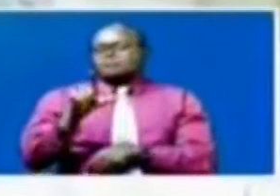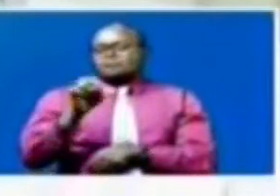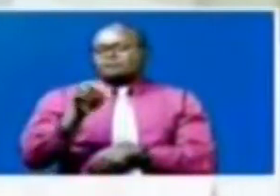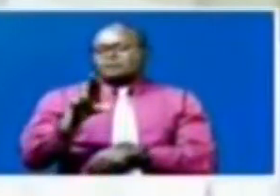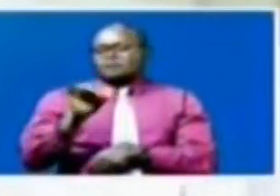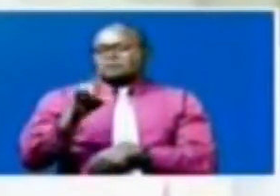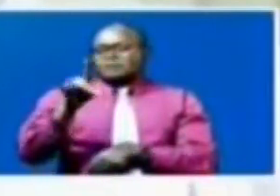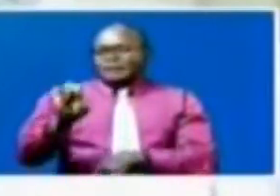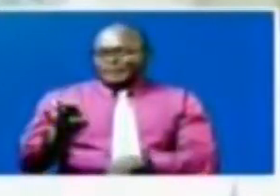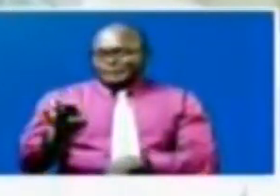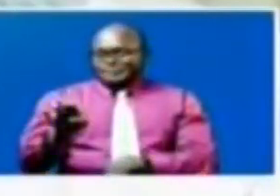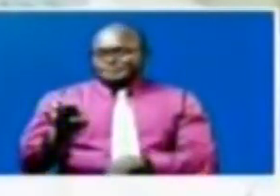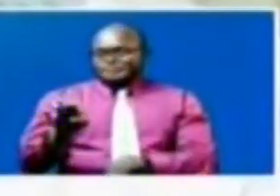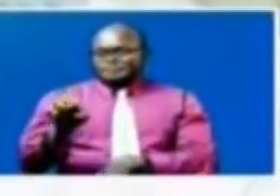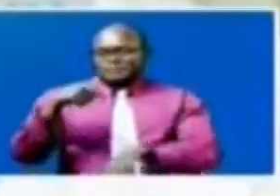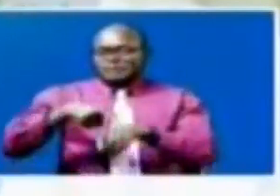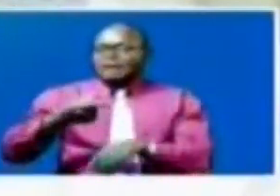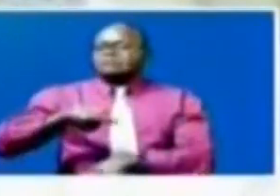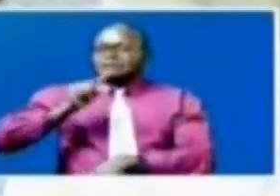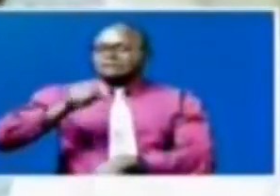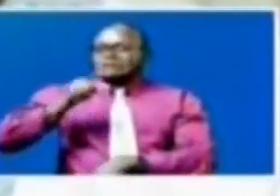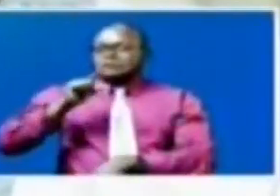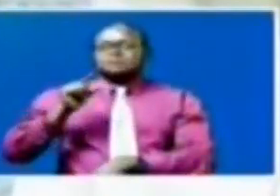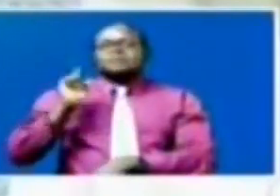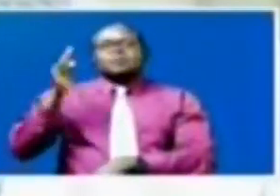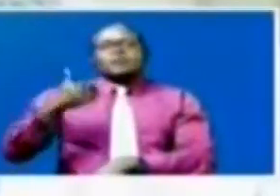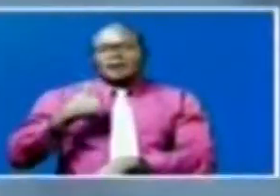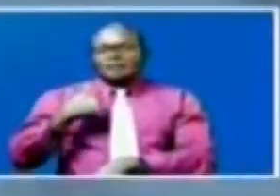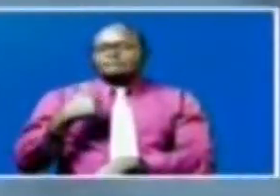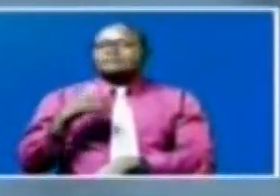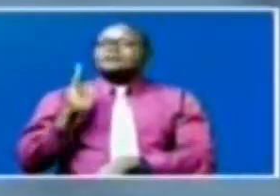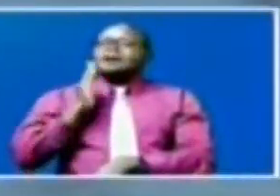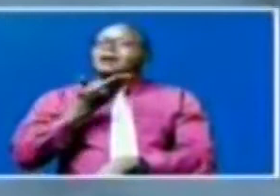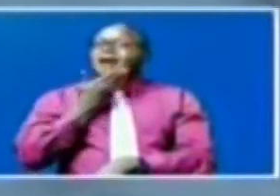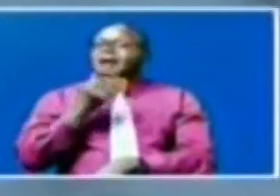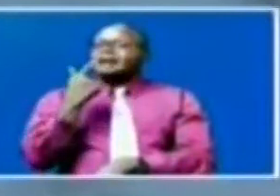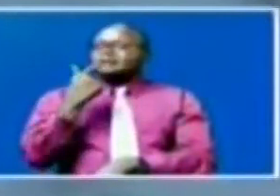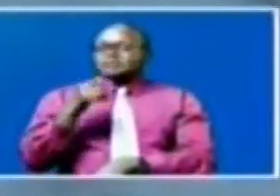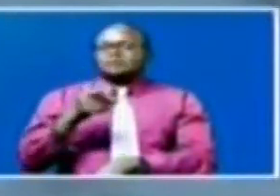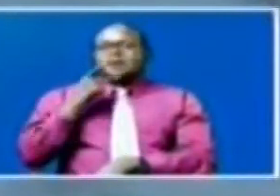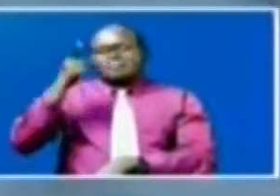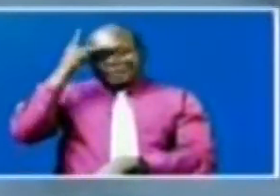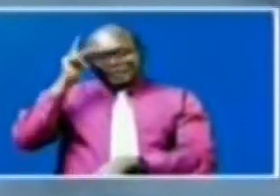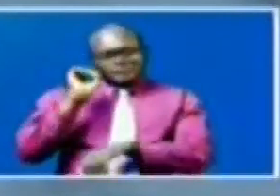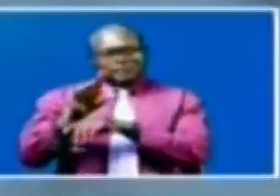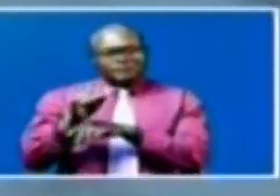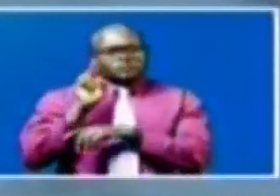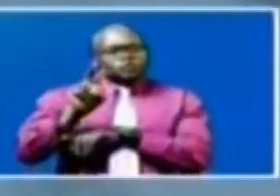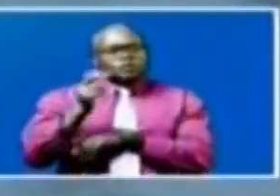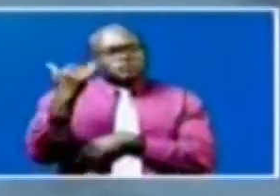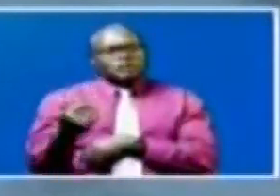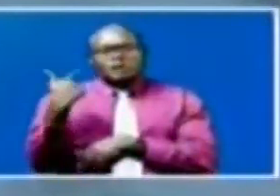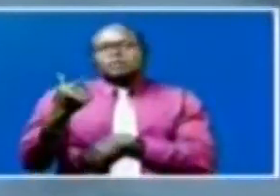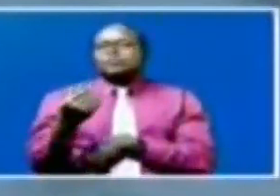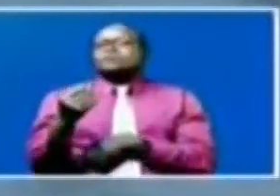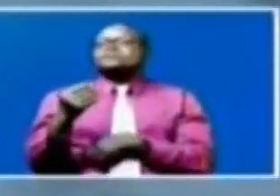and you then when you take a lot of tea, then you end up having fluorosis. Parents are advised to watch out on their children who like